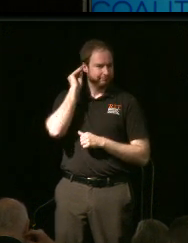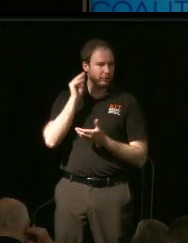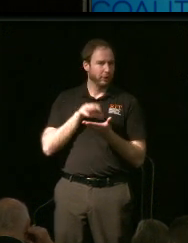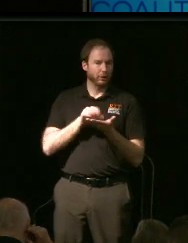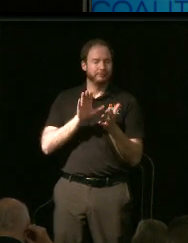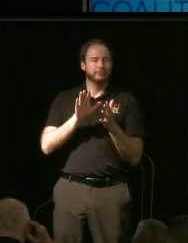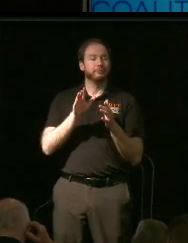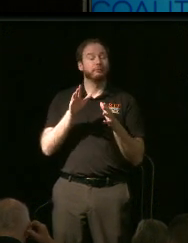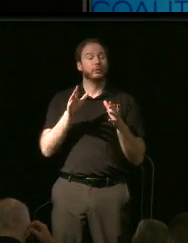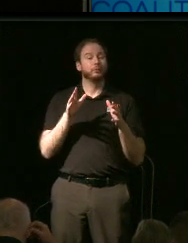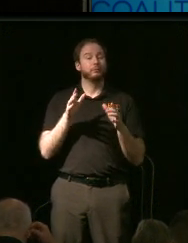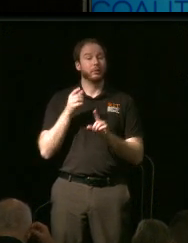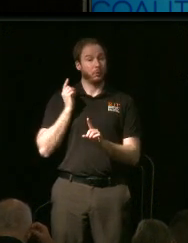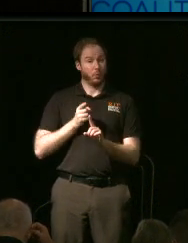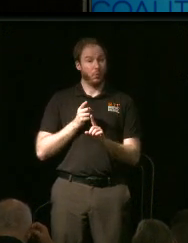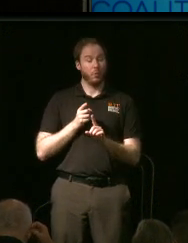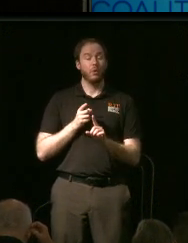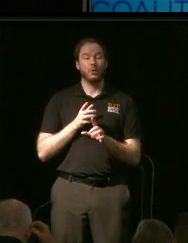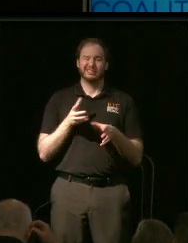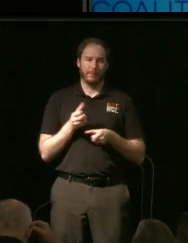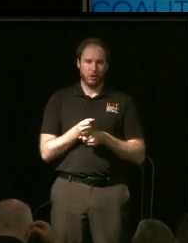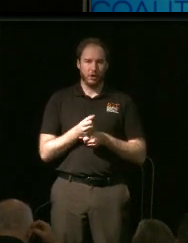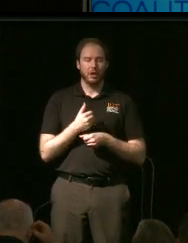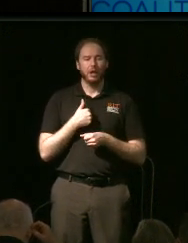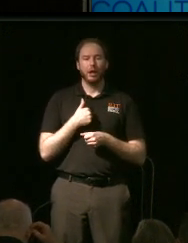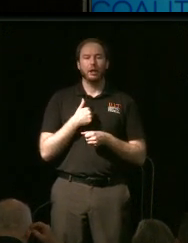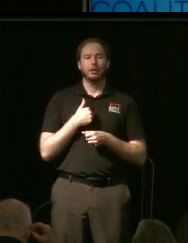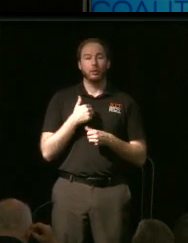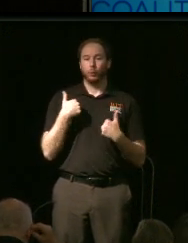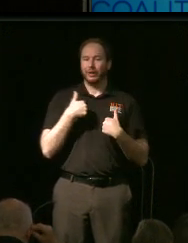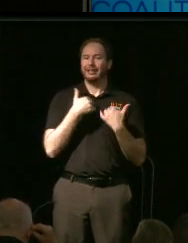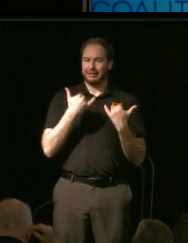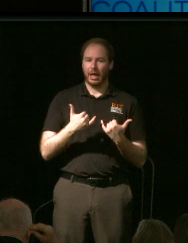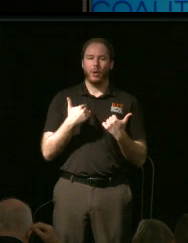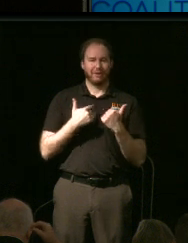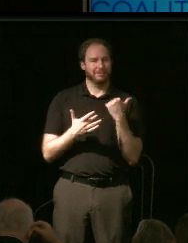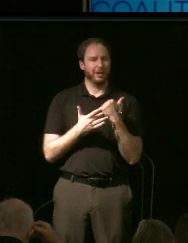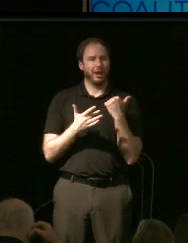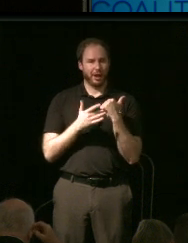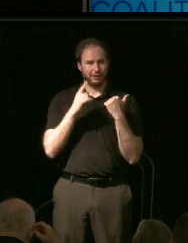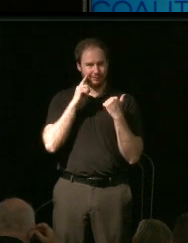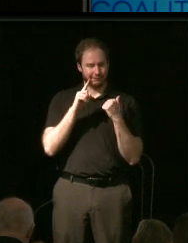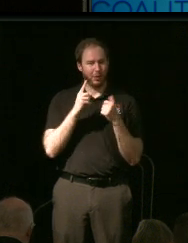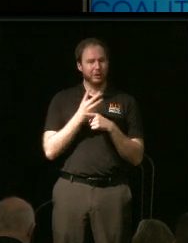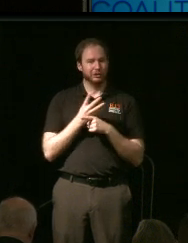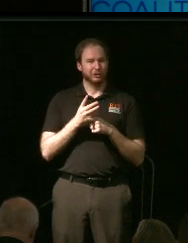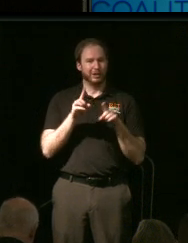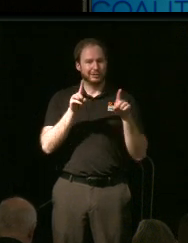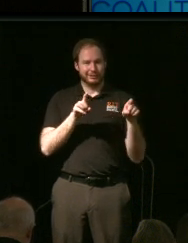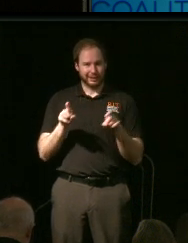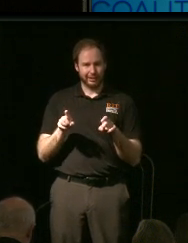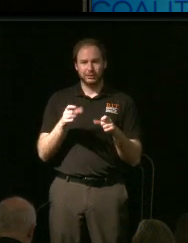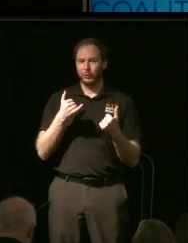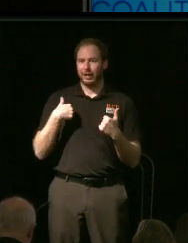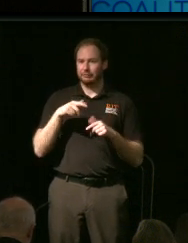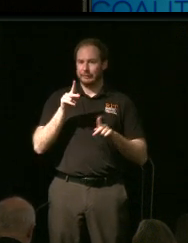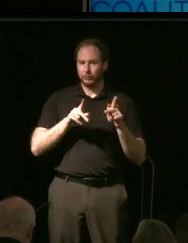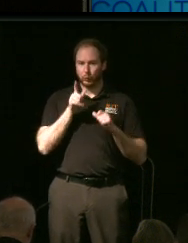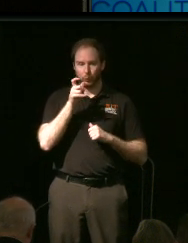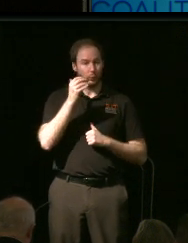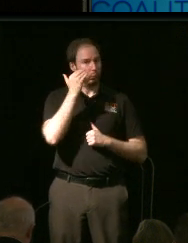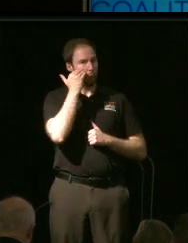summary, because of much more available genetic testing and increased awareness